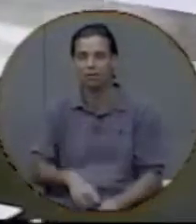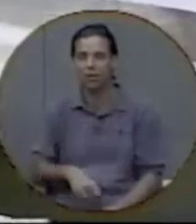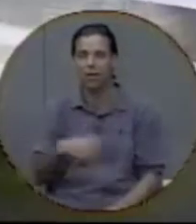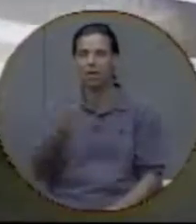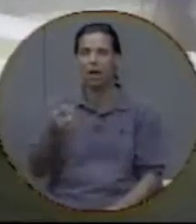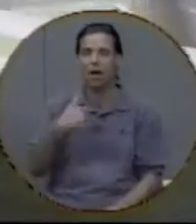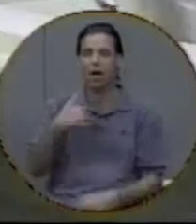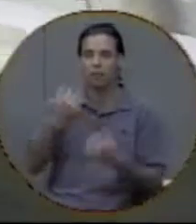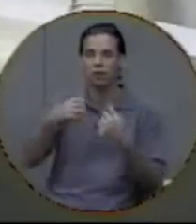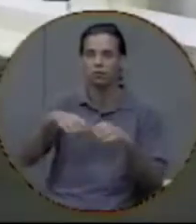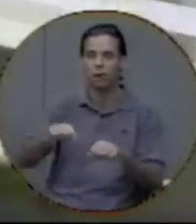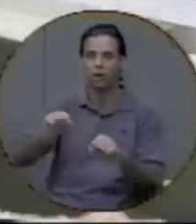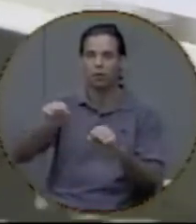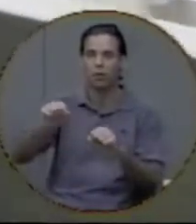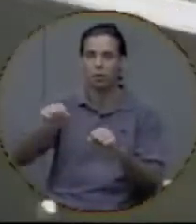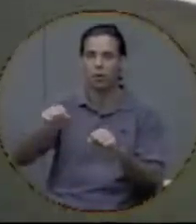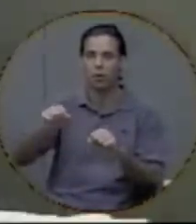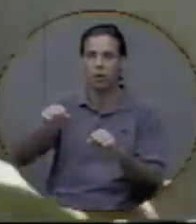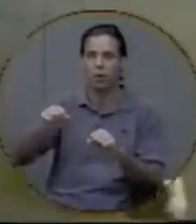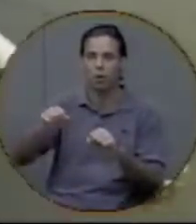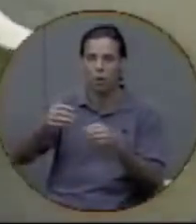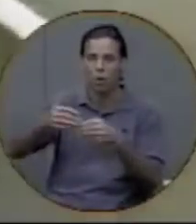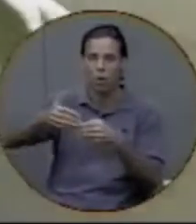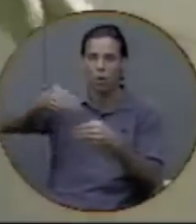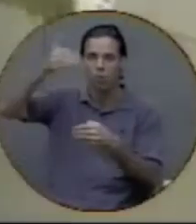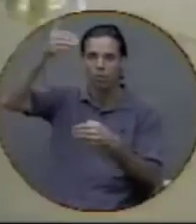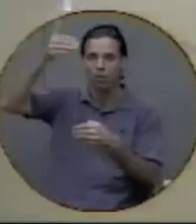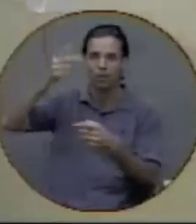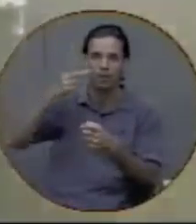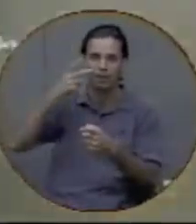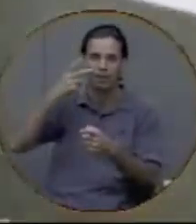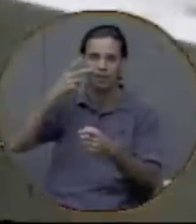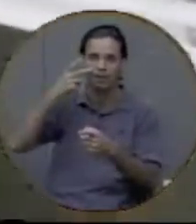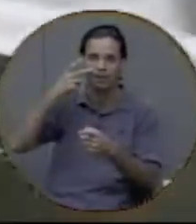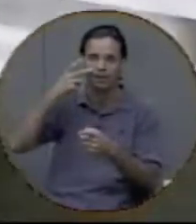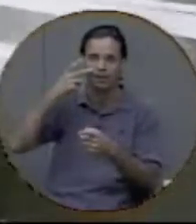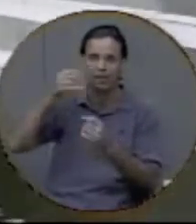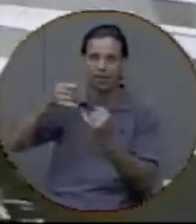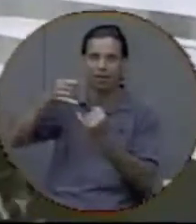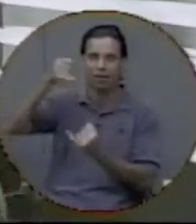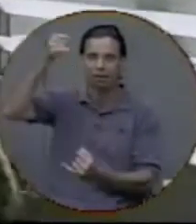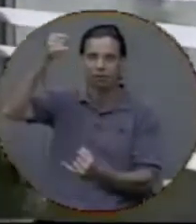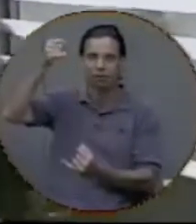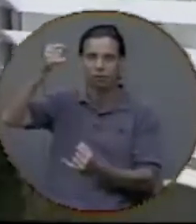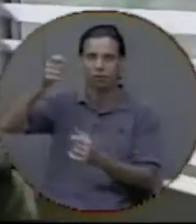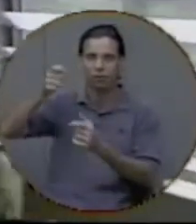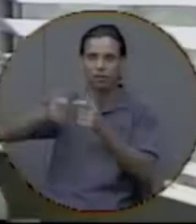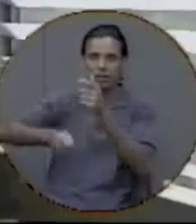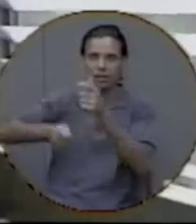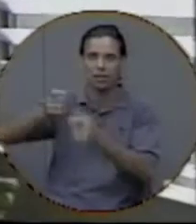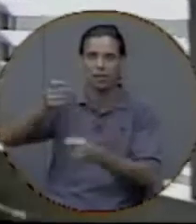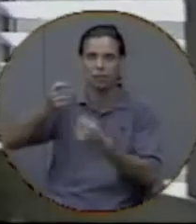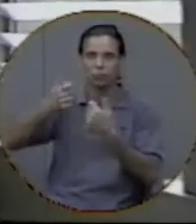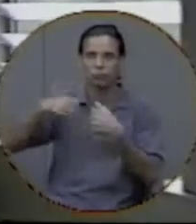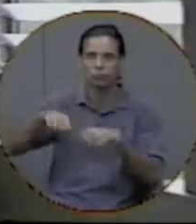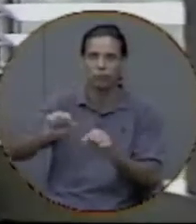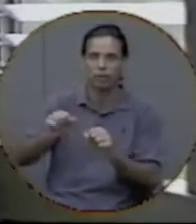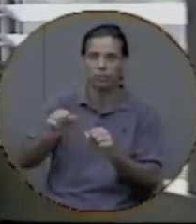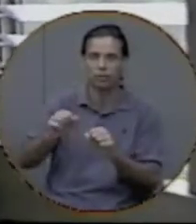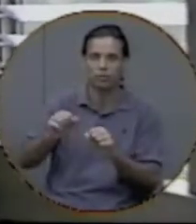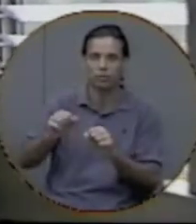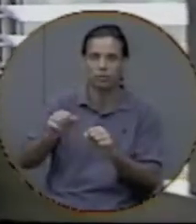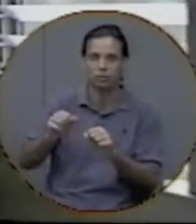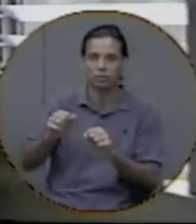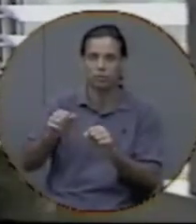There I am trying to open up the blinds. As you notice, the strings, this trying to make do with whatever.